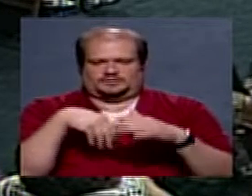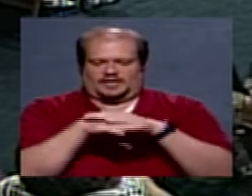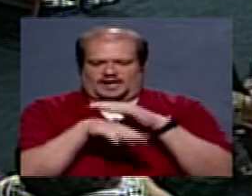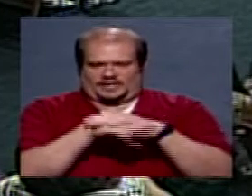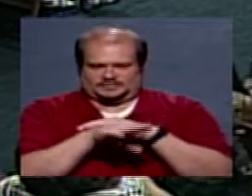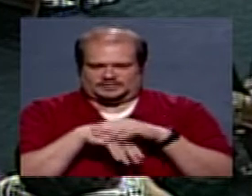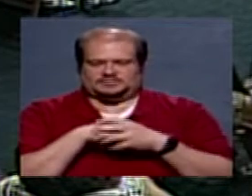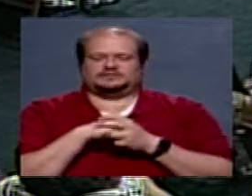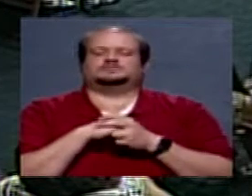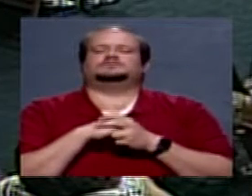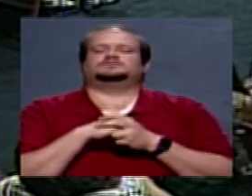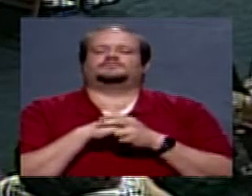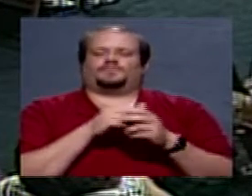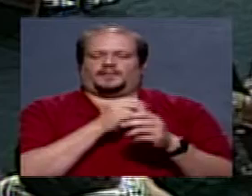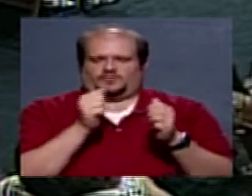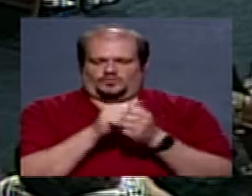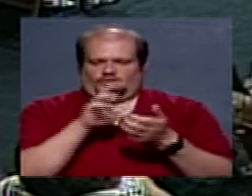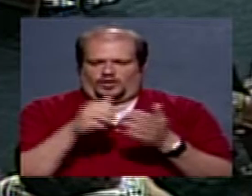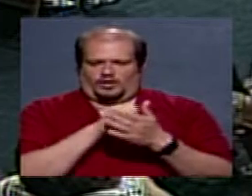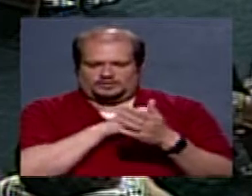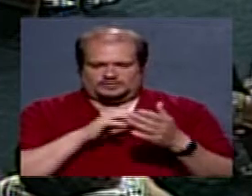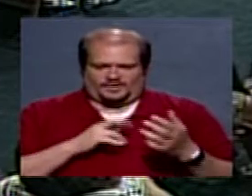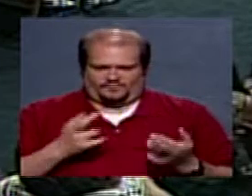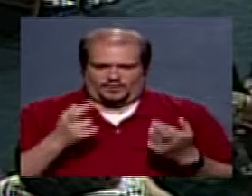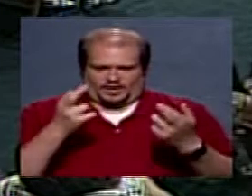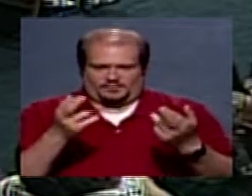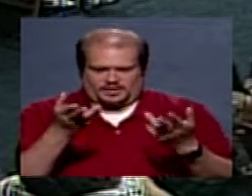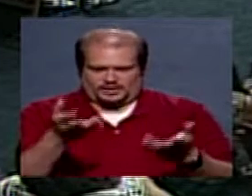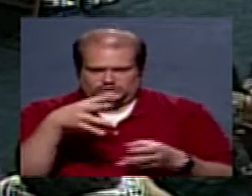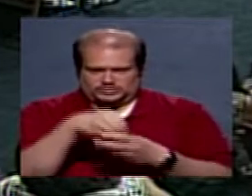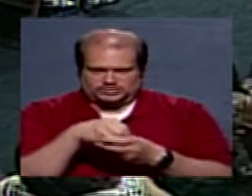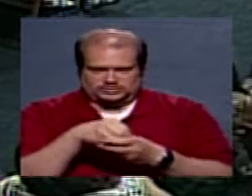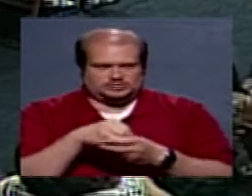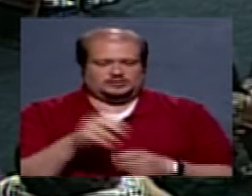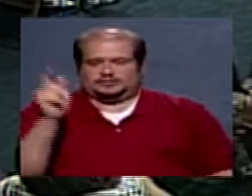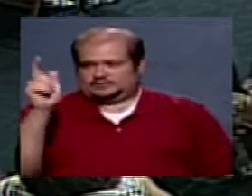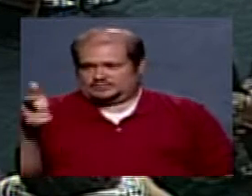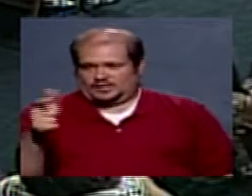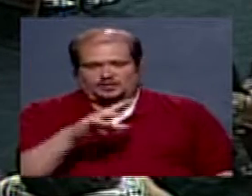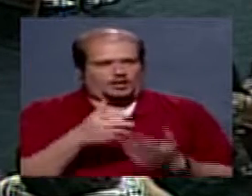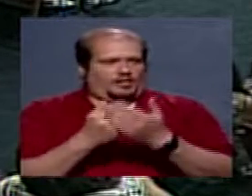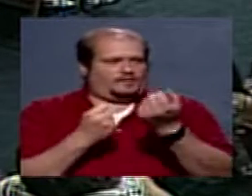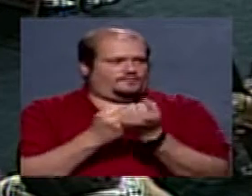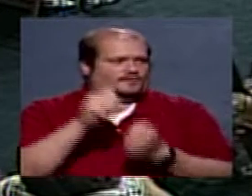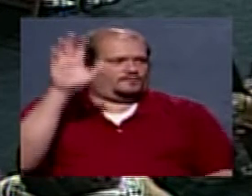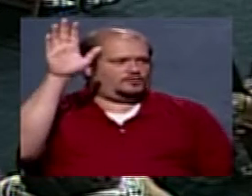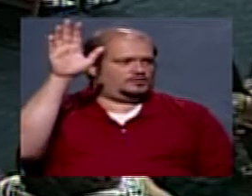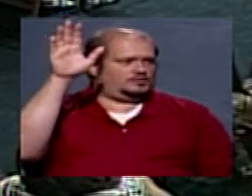access, and with all staff recommendations therein. All in favor?